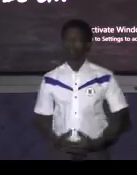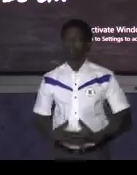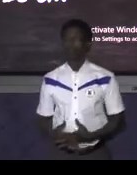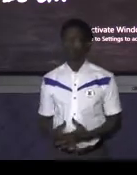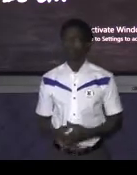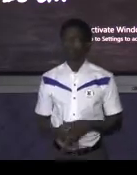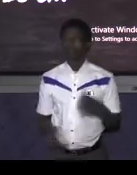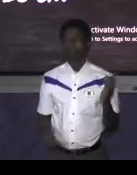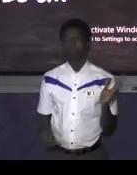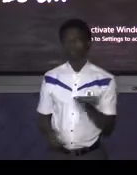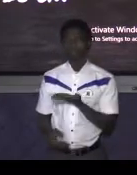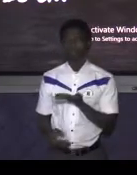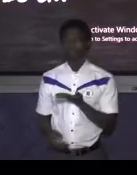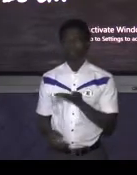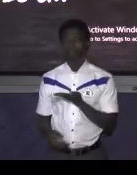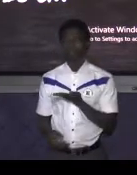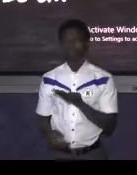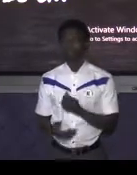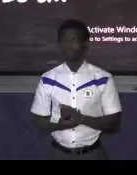Half